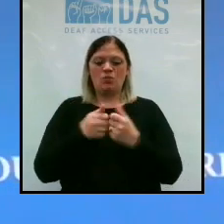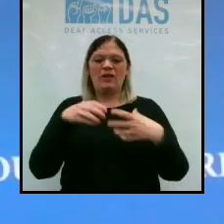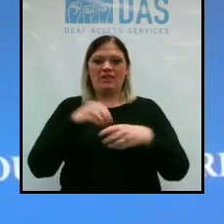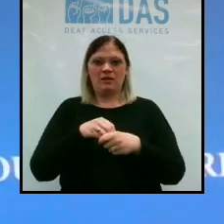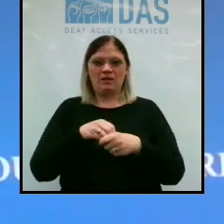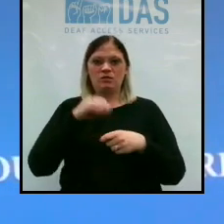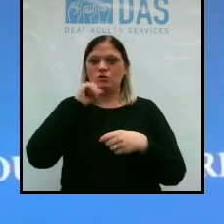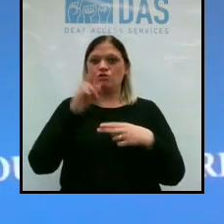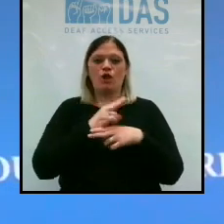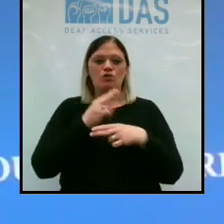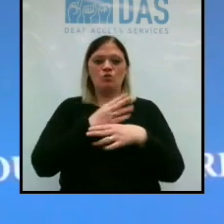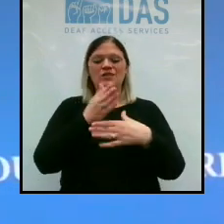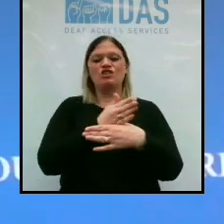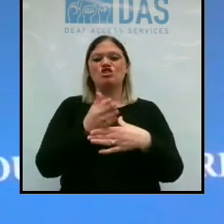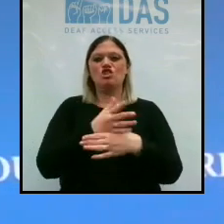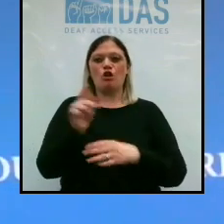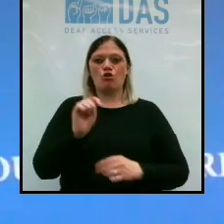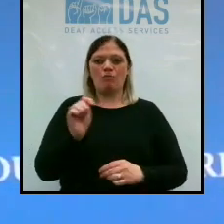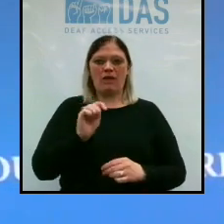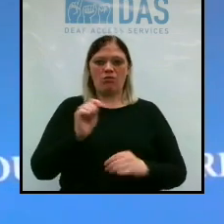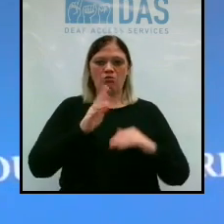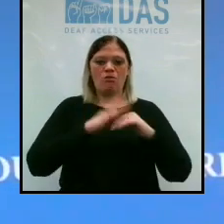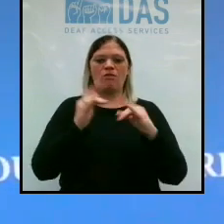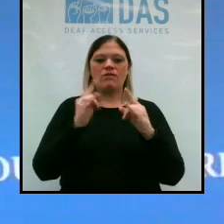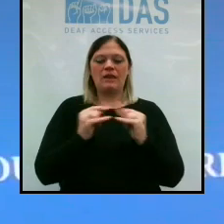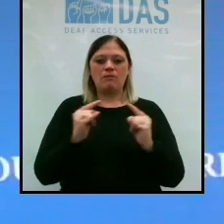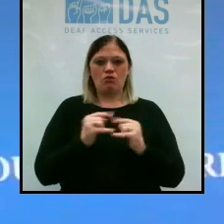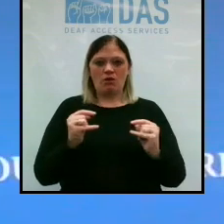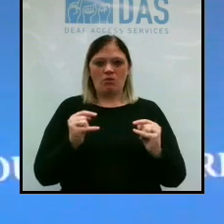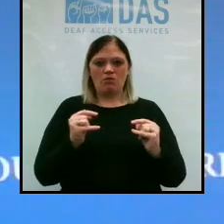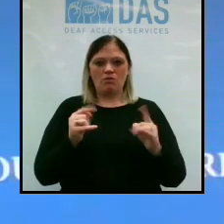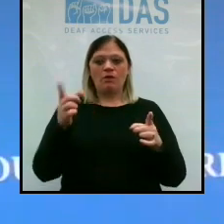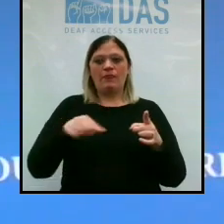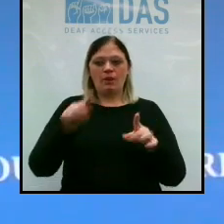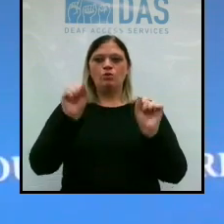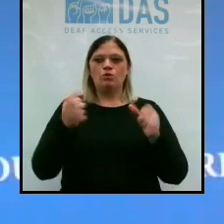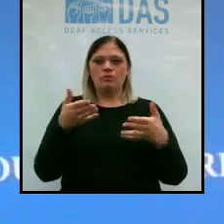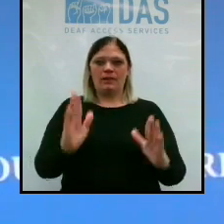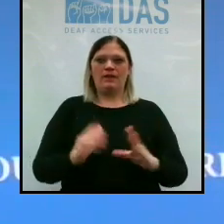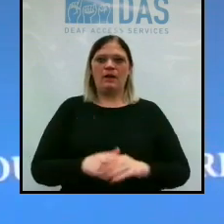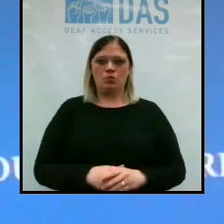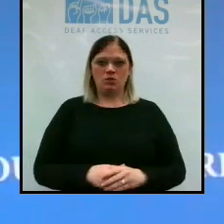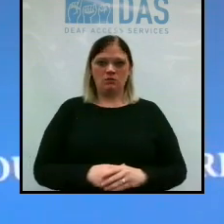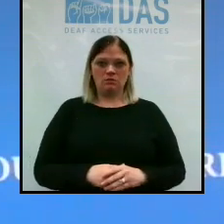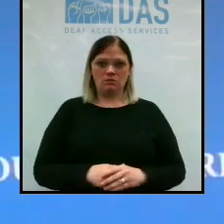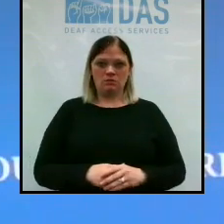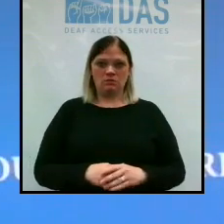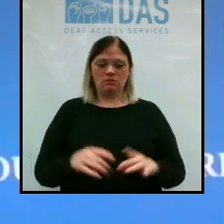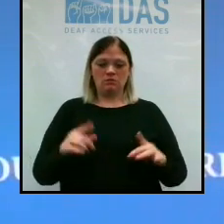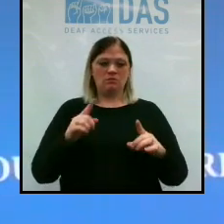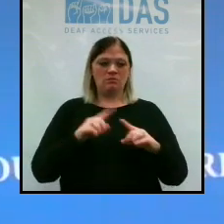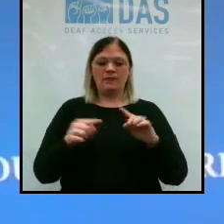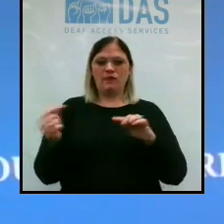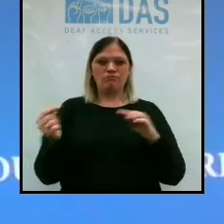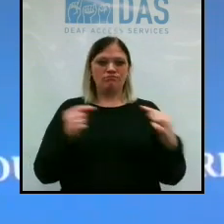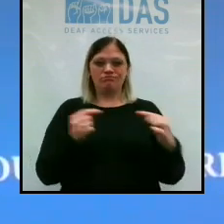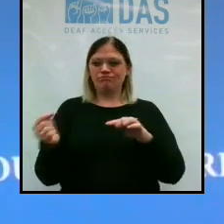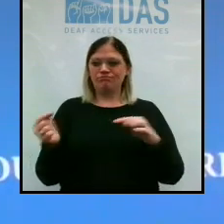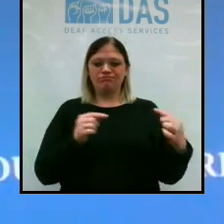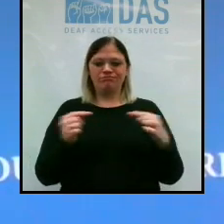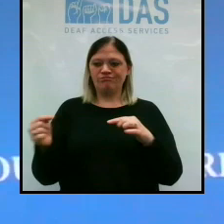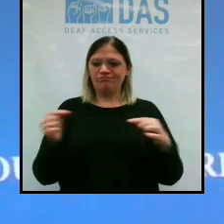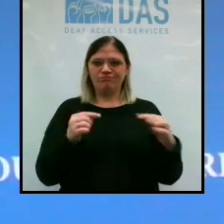so you're not using shared bathrooms that are on a campgrounds. Those could be allowed. But there's some back and forth right now between the